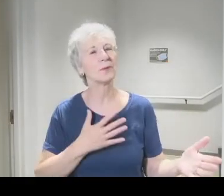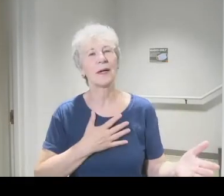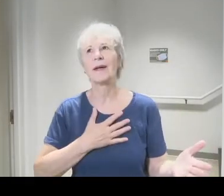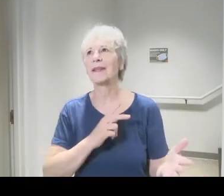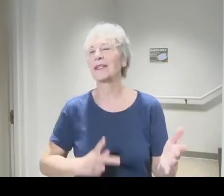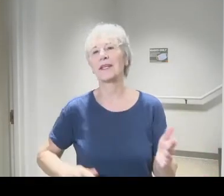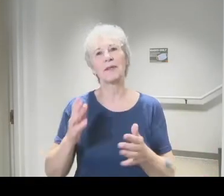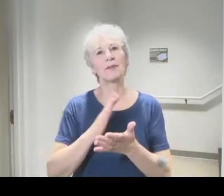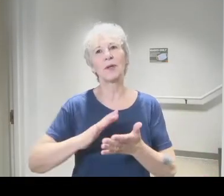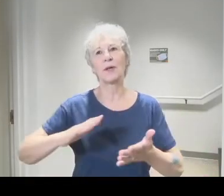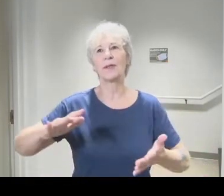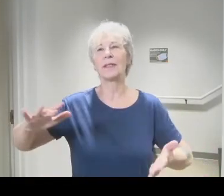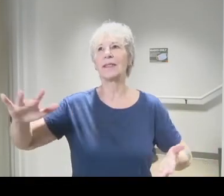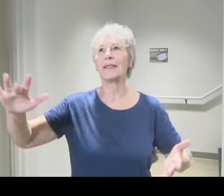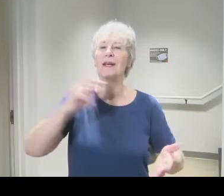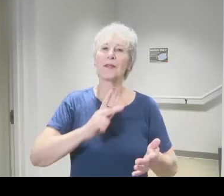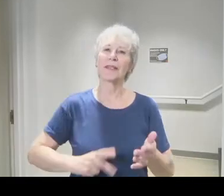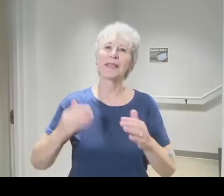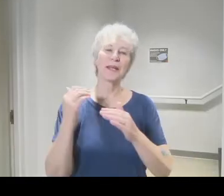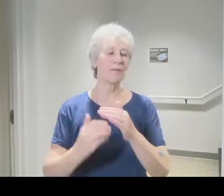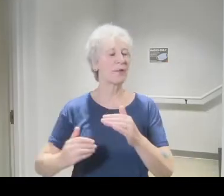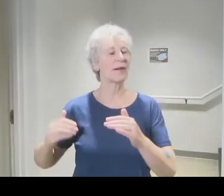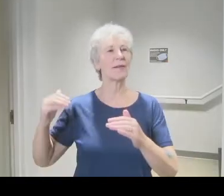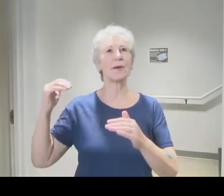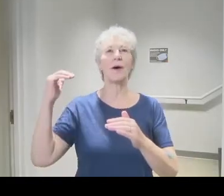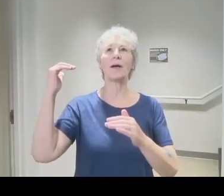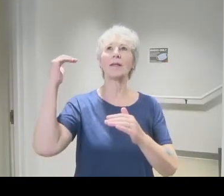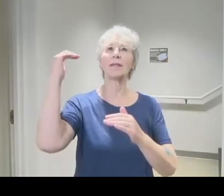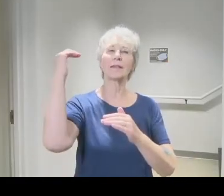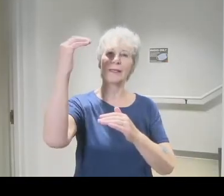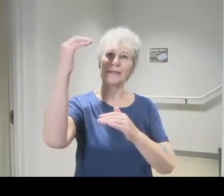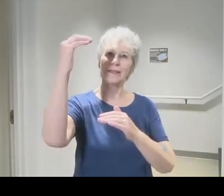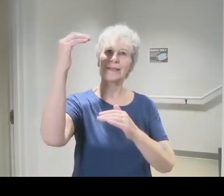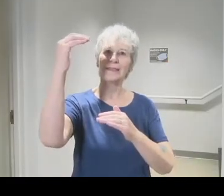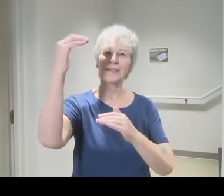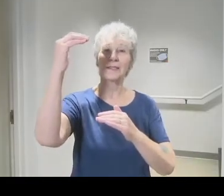wonder, the King of glory, the King above all.